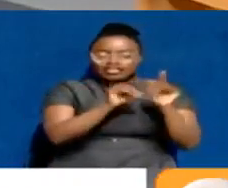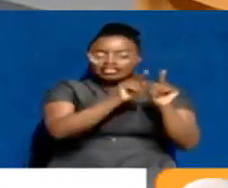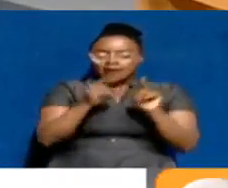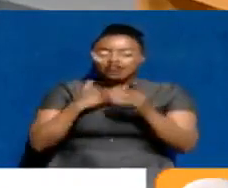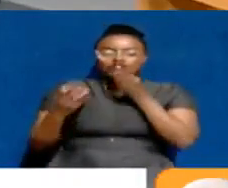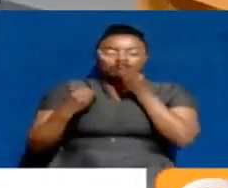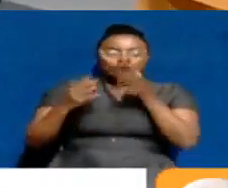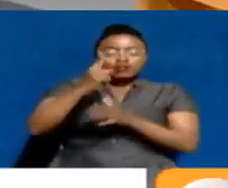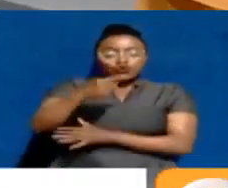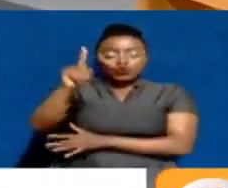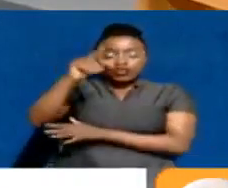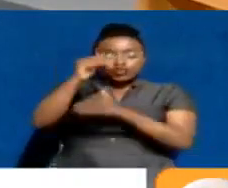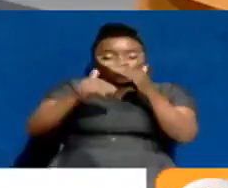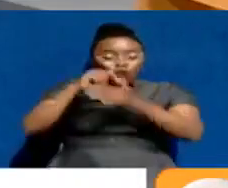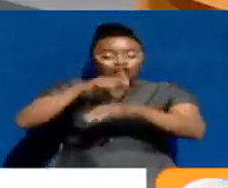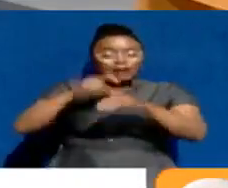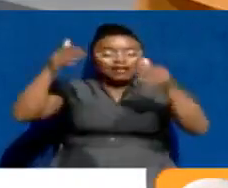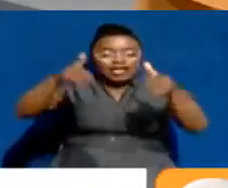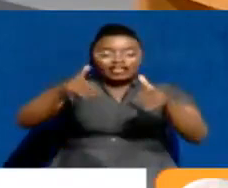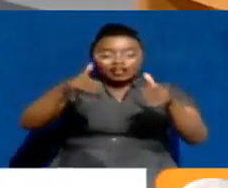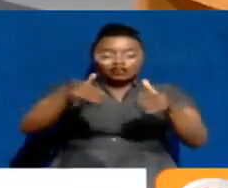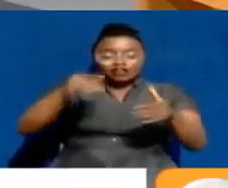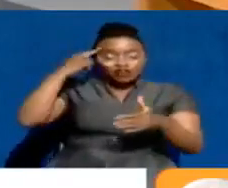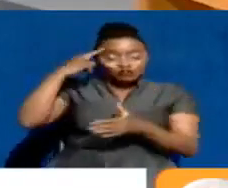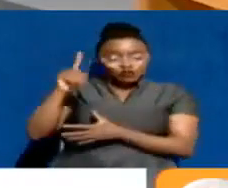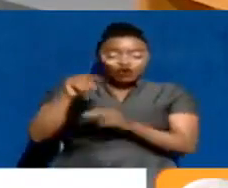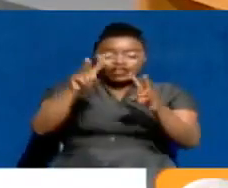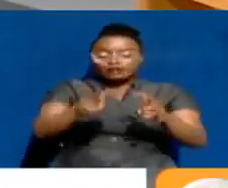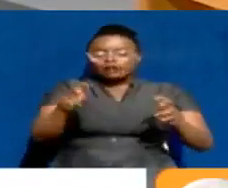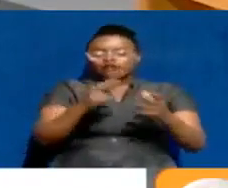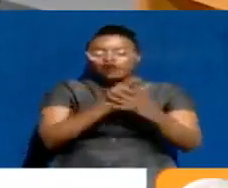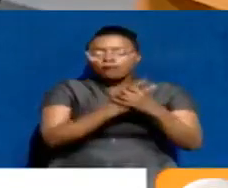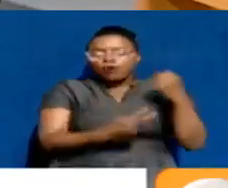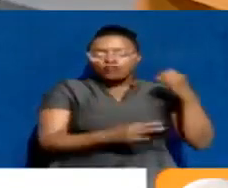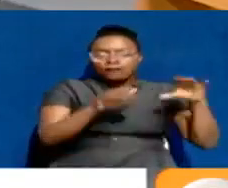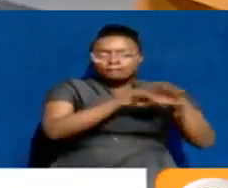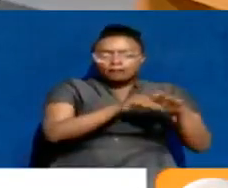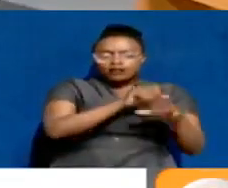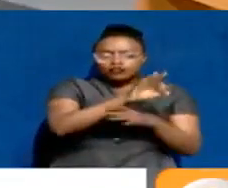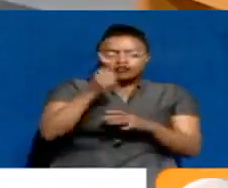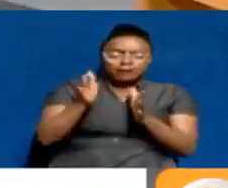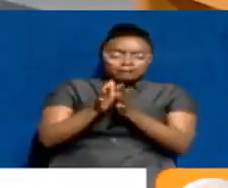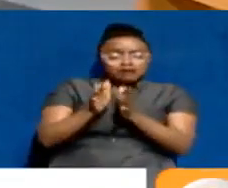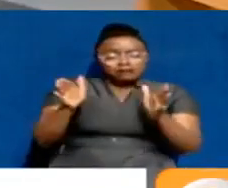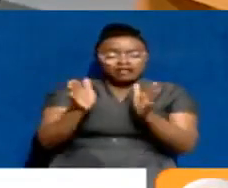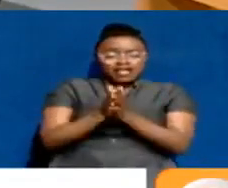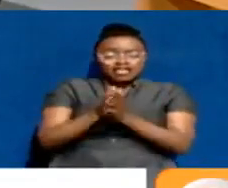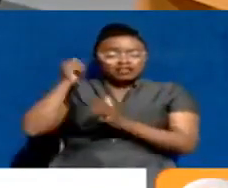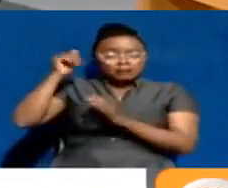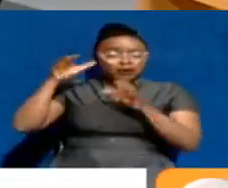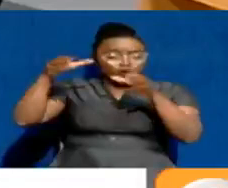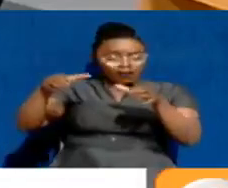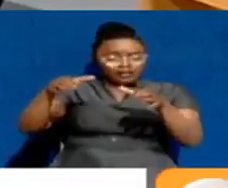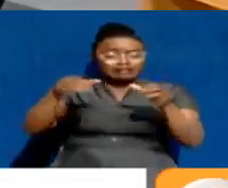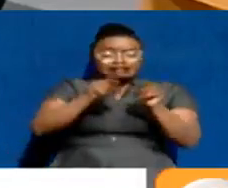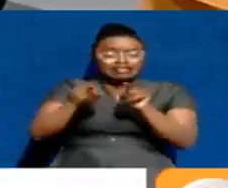date at all times and is available for inspection by both members of the public and of the party. It is